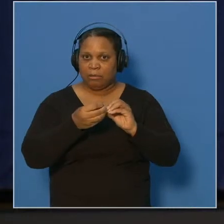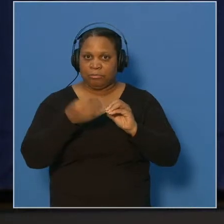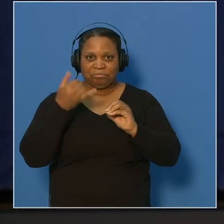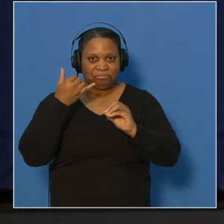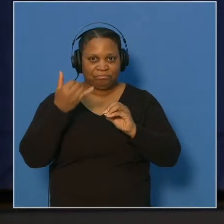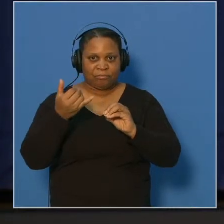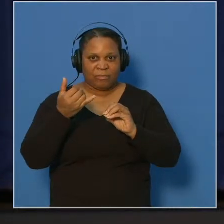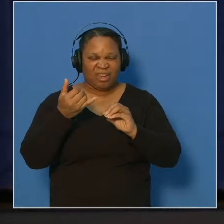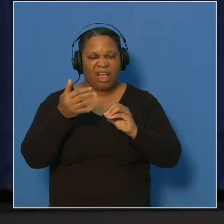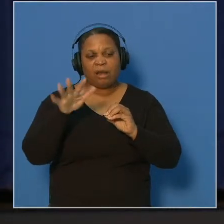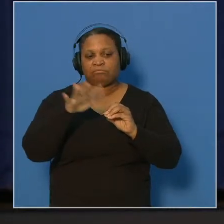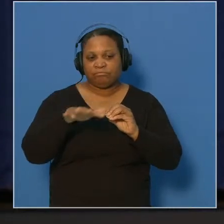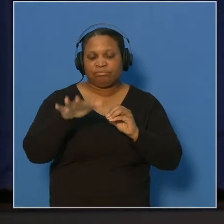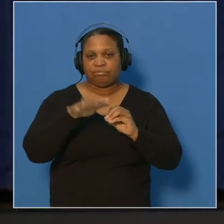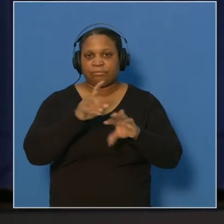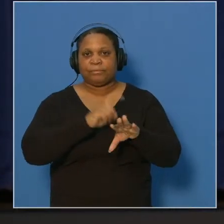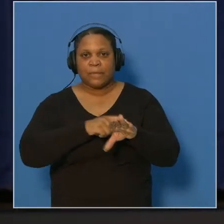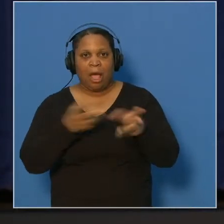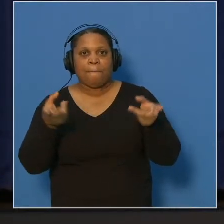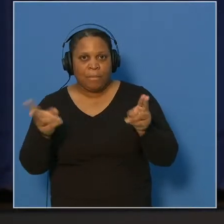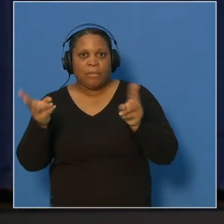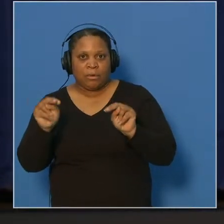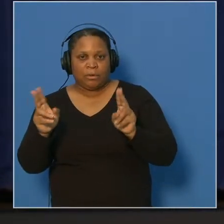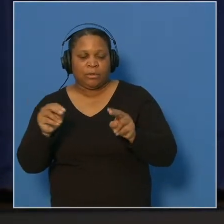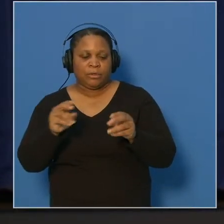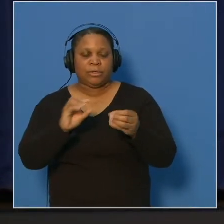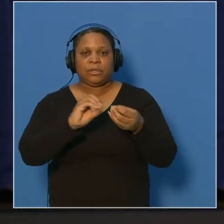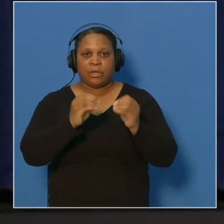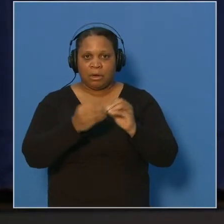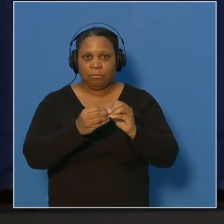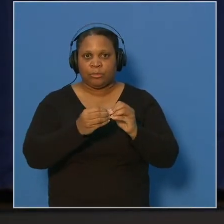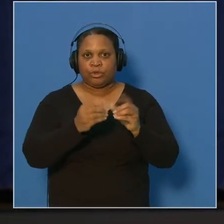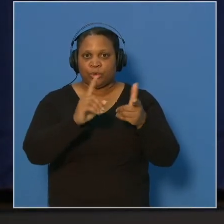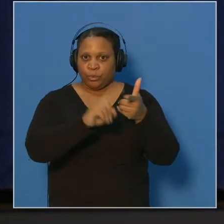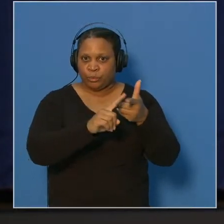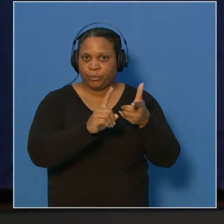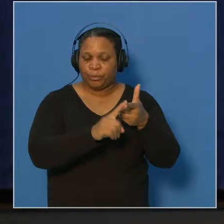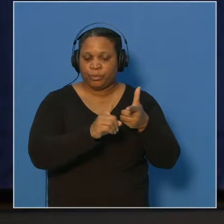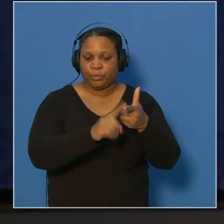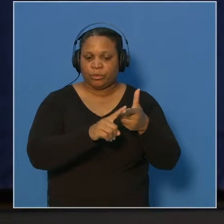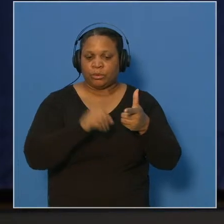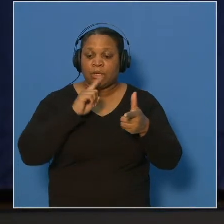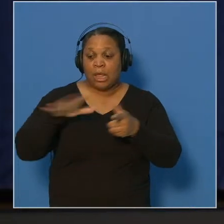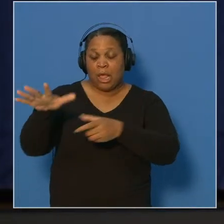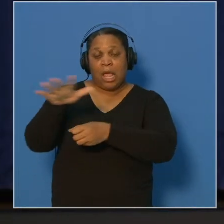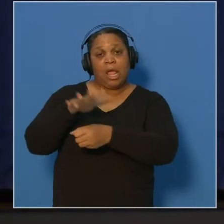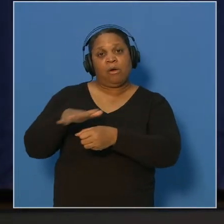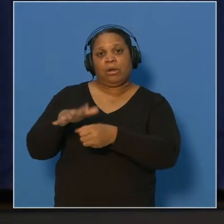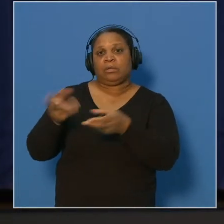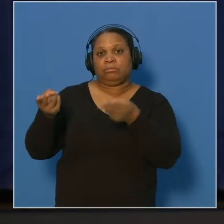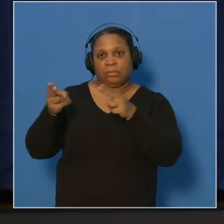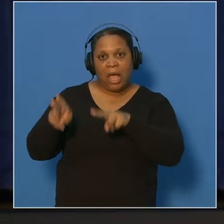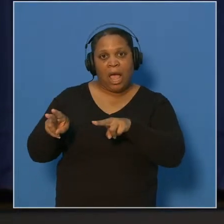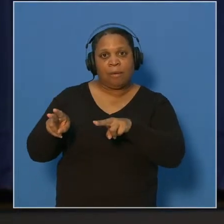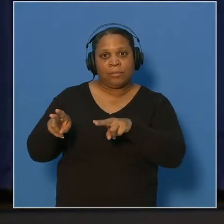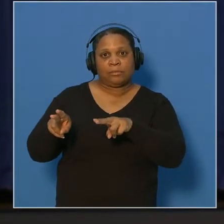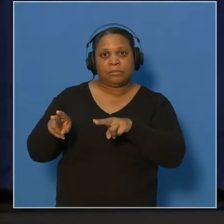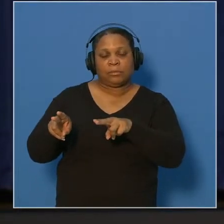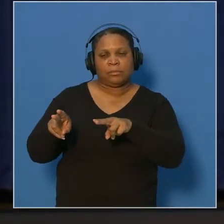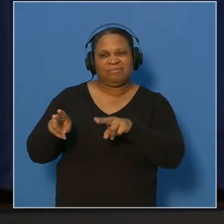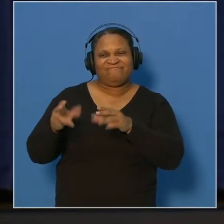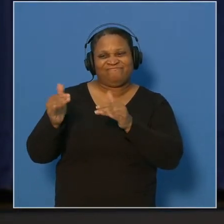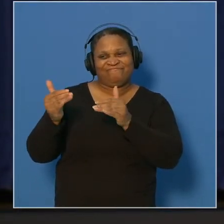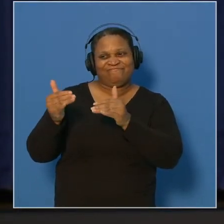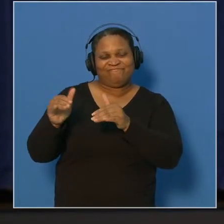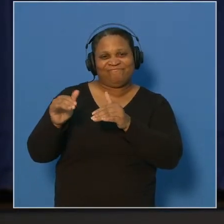approximate duration of the controlled burn. Number two, ensure that the area where the burning is going to take place is a minimum